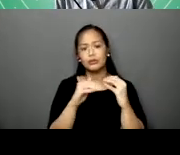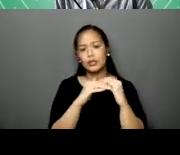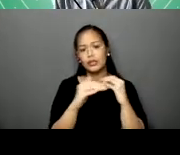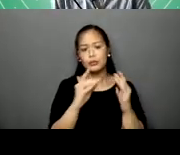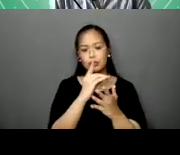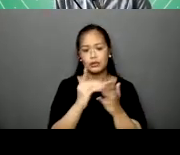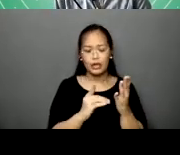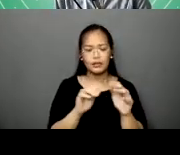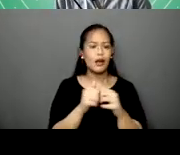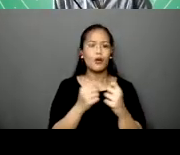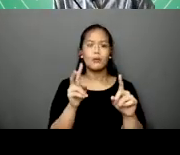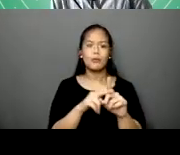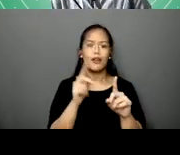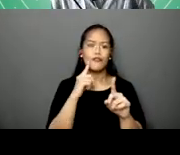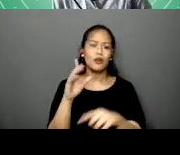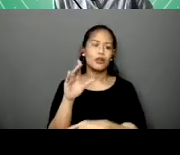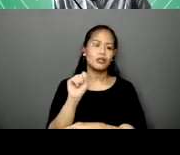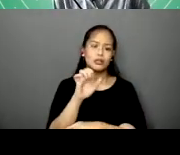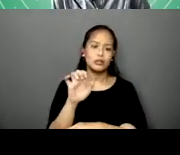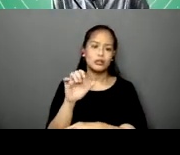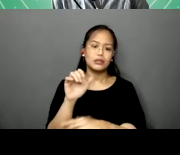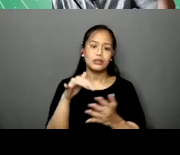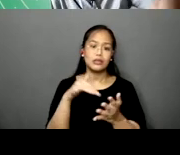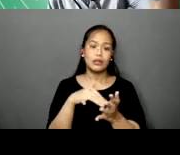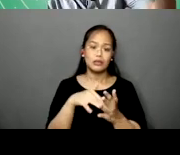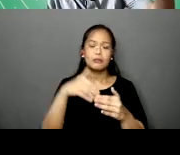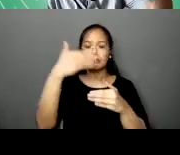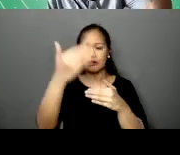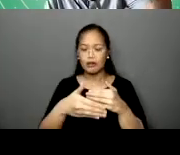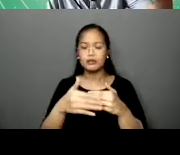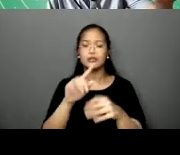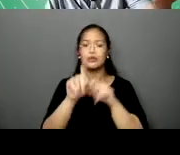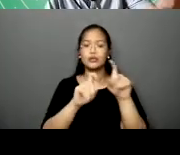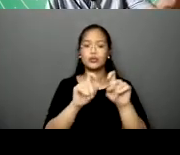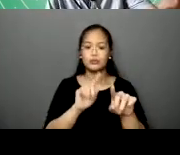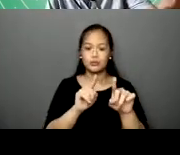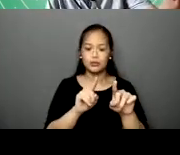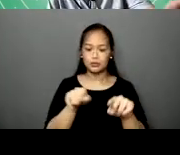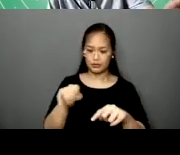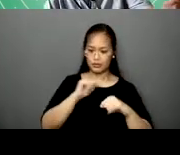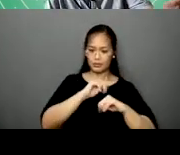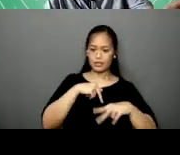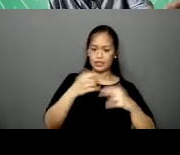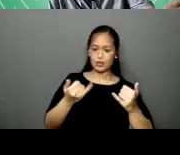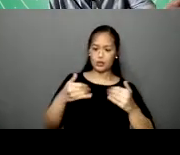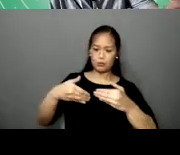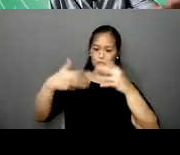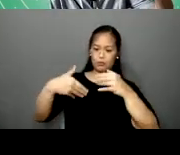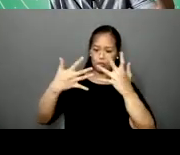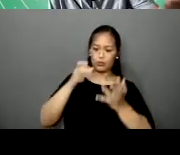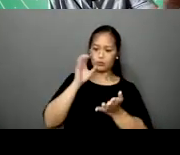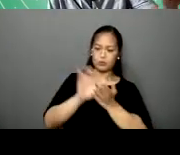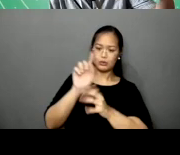and case studies. All right. Then after that, we'll have a Q&A portion. So I do appreciate all of the comments and the questions that are coming in right now.